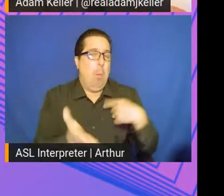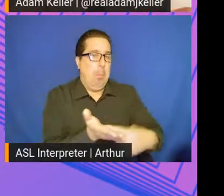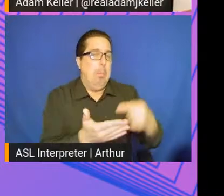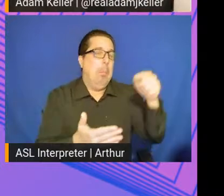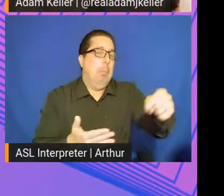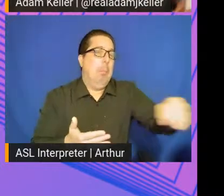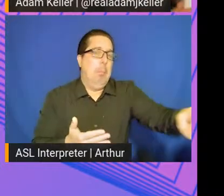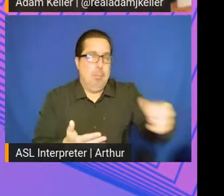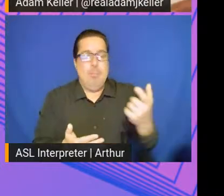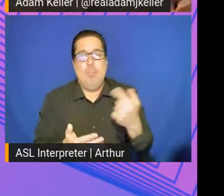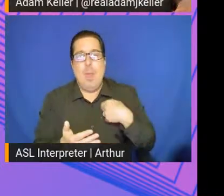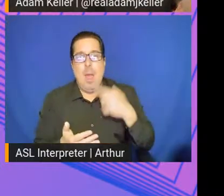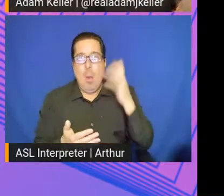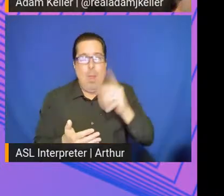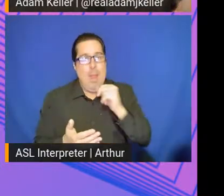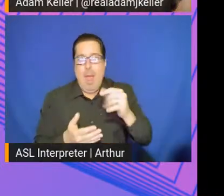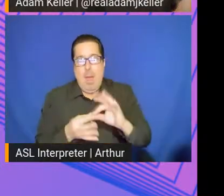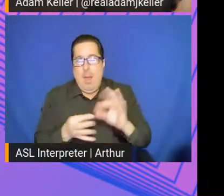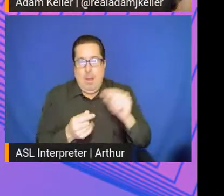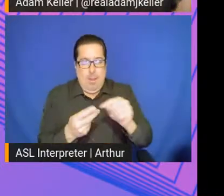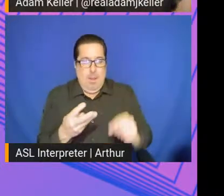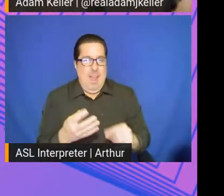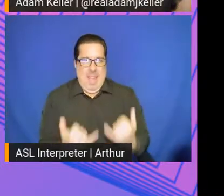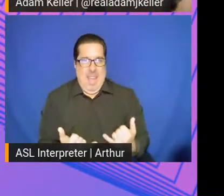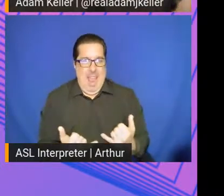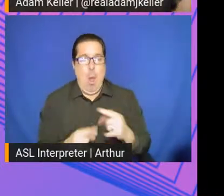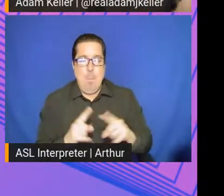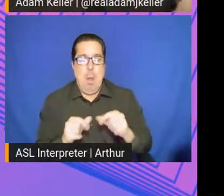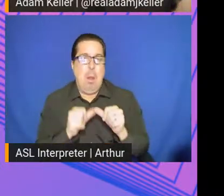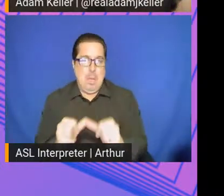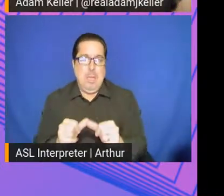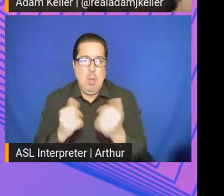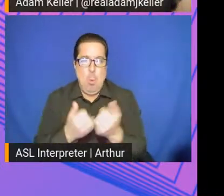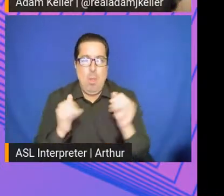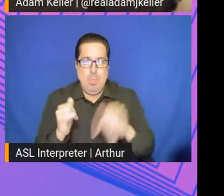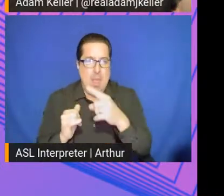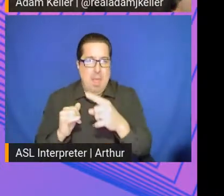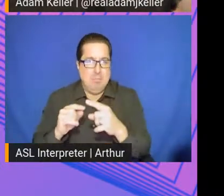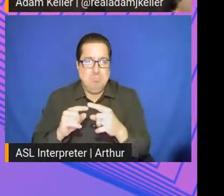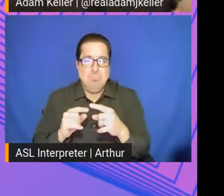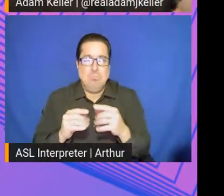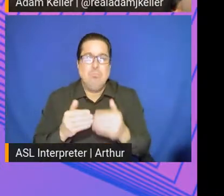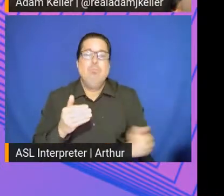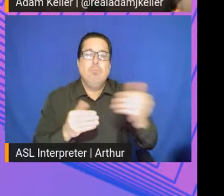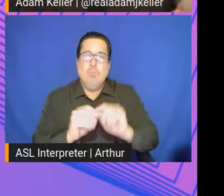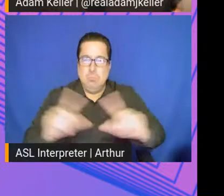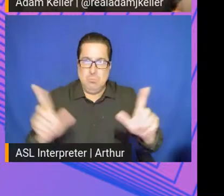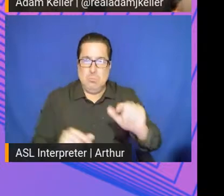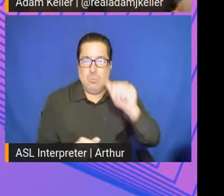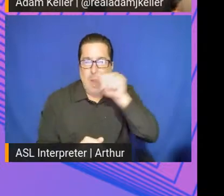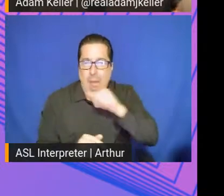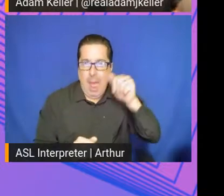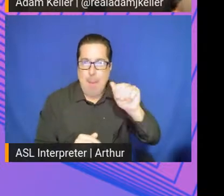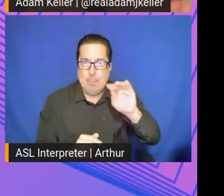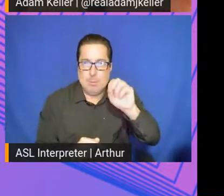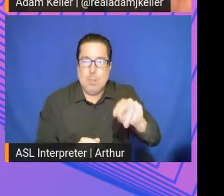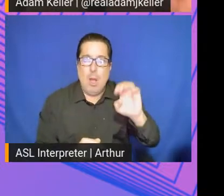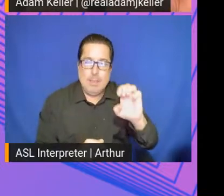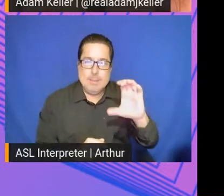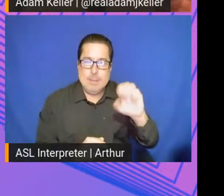I'm not going to do that here. So we're going to continue on, and we're going to now talk about Amazon ECS and AWS